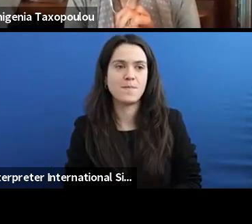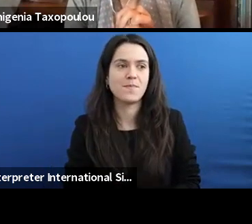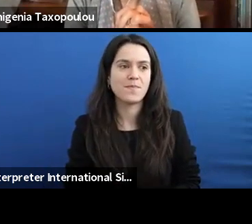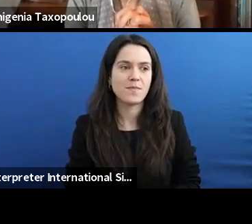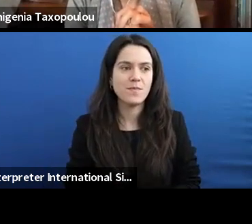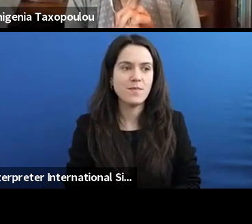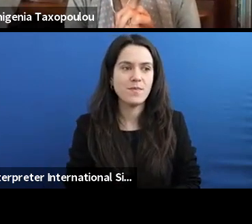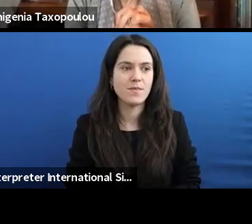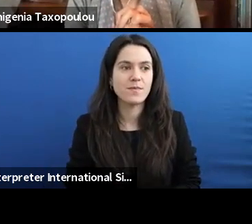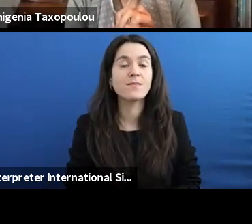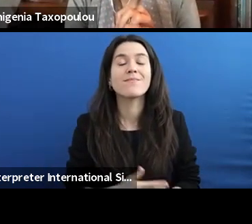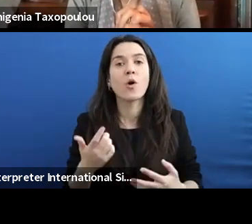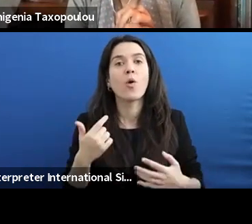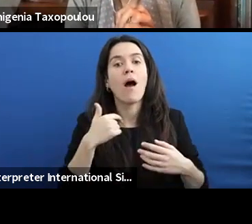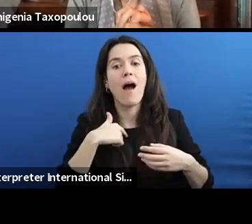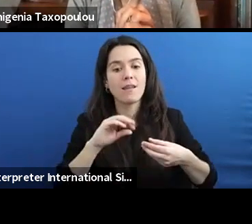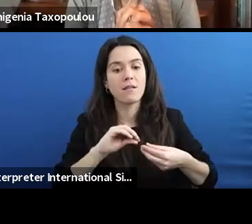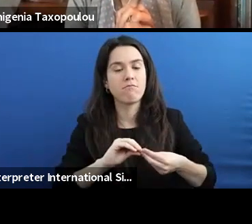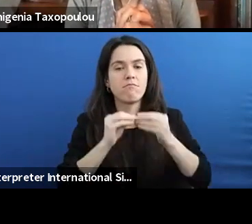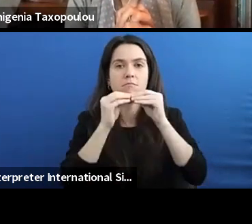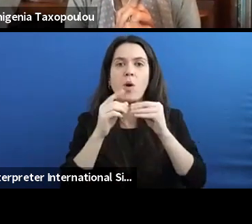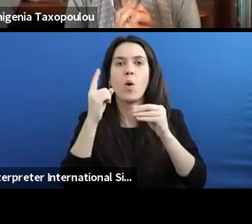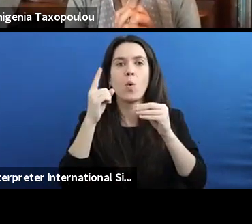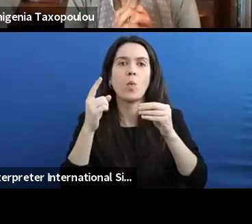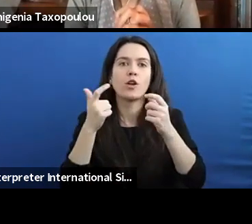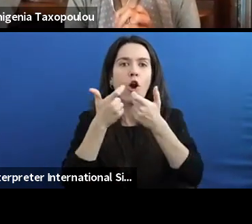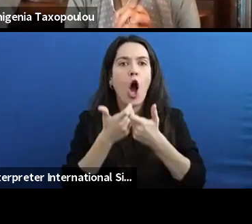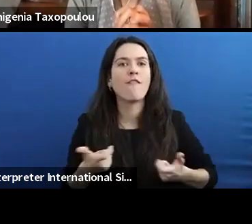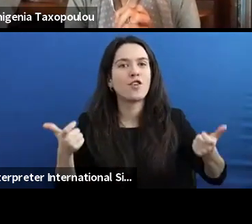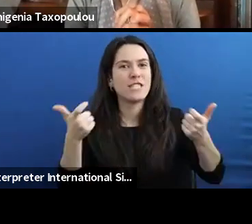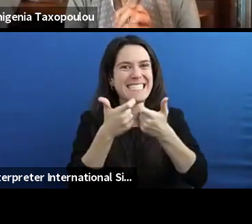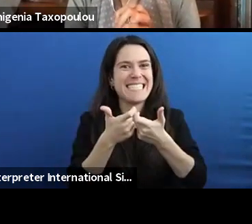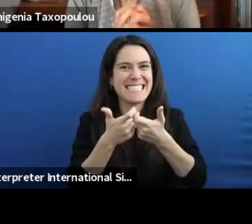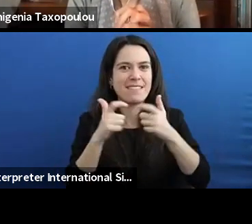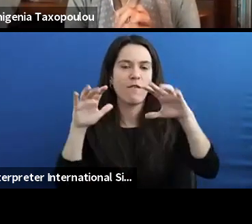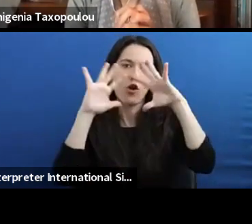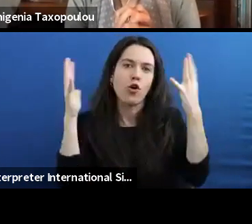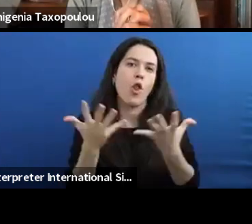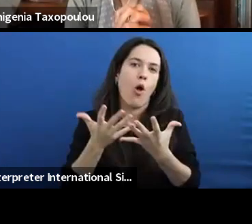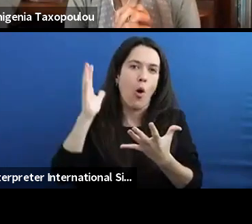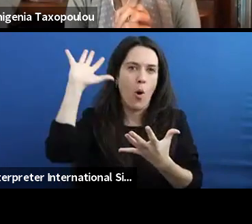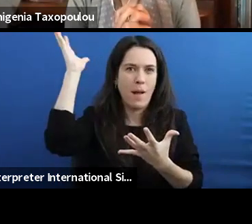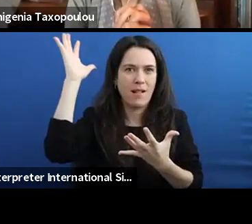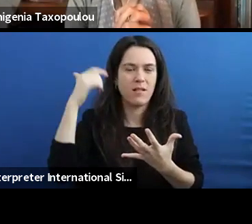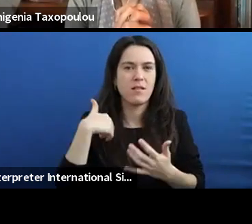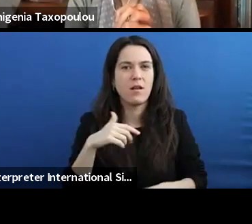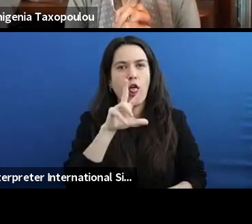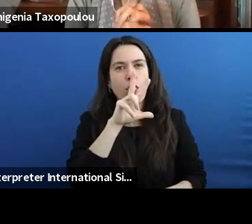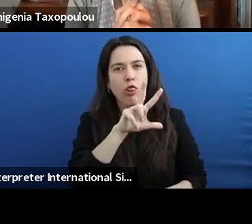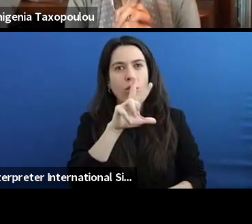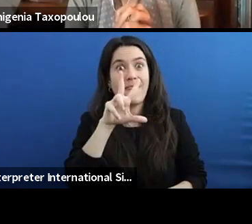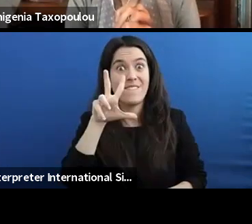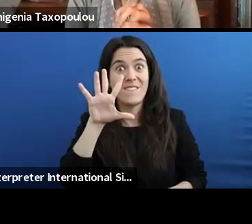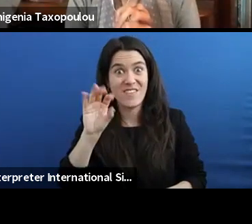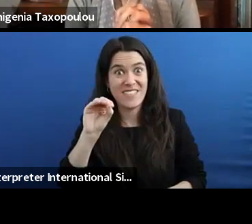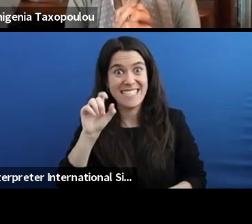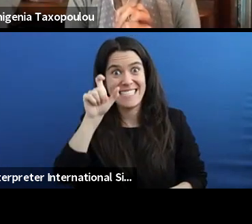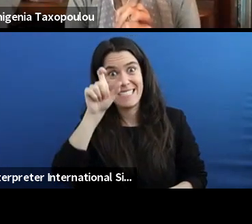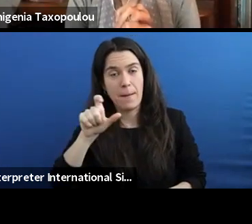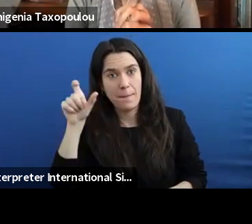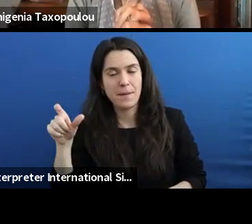create a performance for the conference of the Global NDC Conference of the 350 representatives of the country who signed